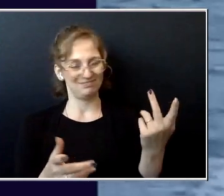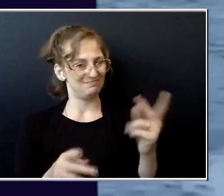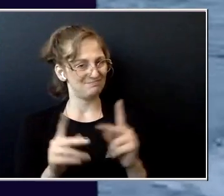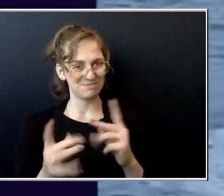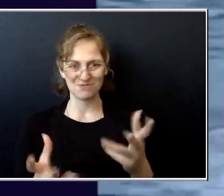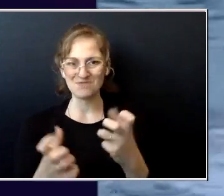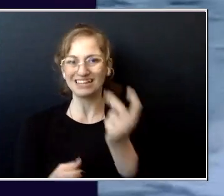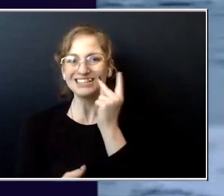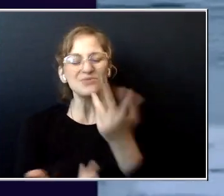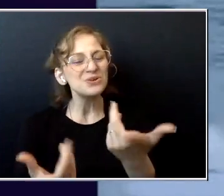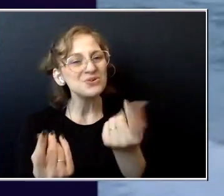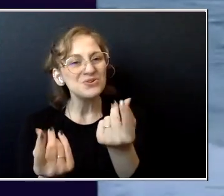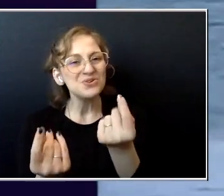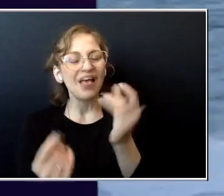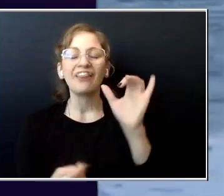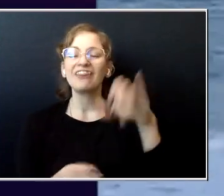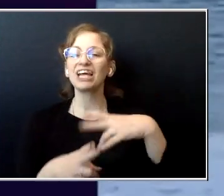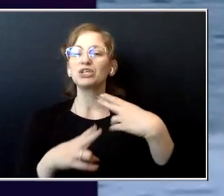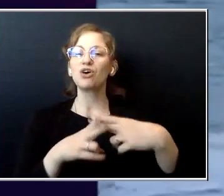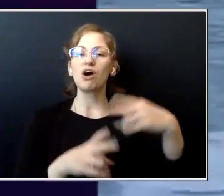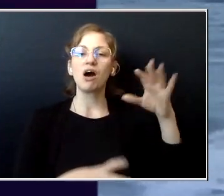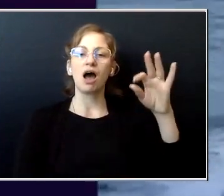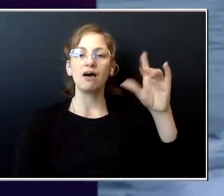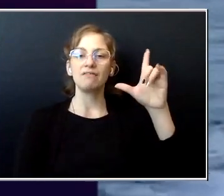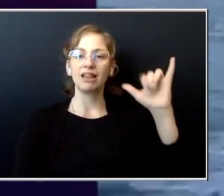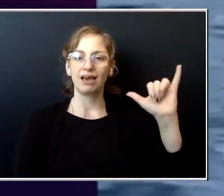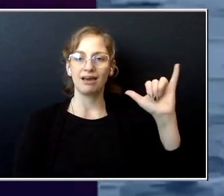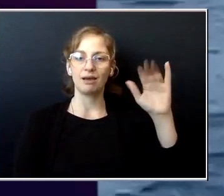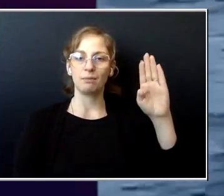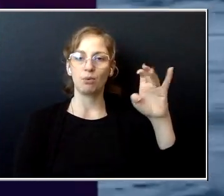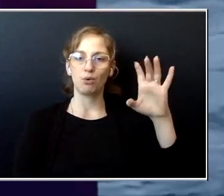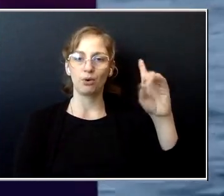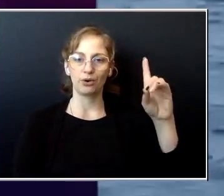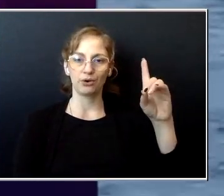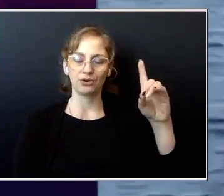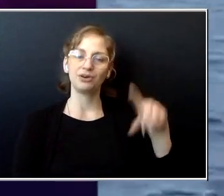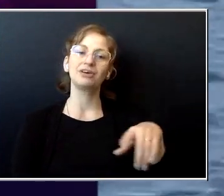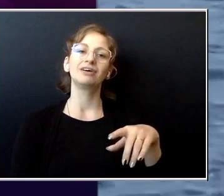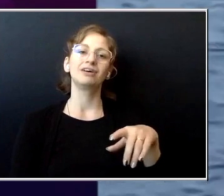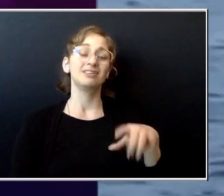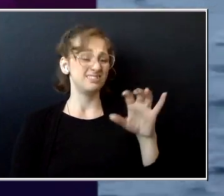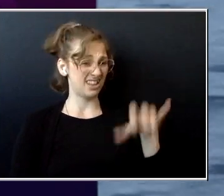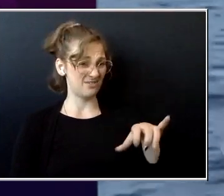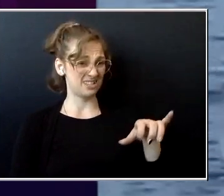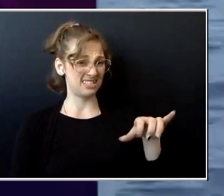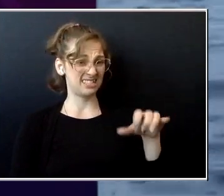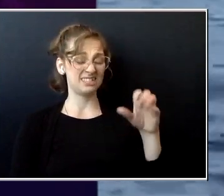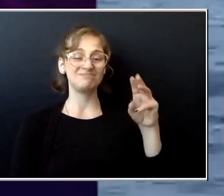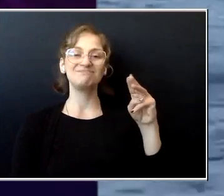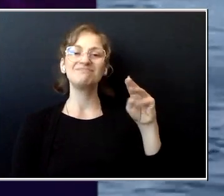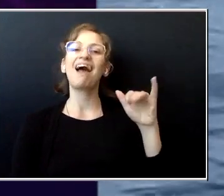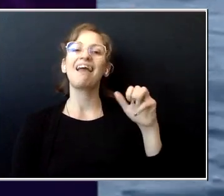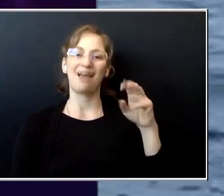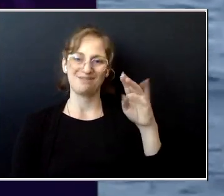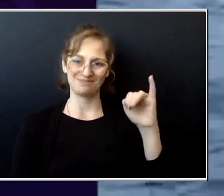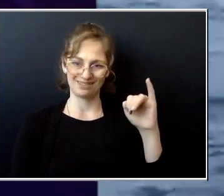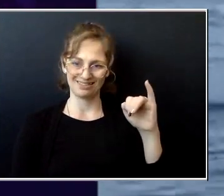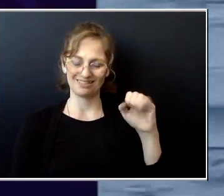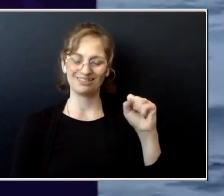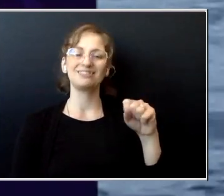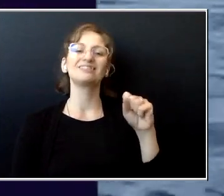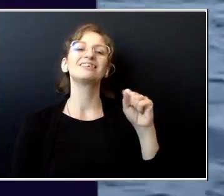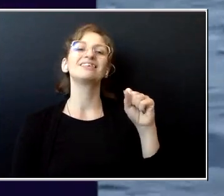the flyboard. Uh-huh. So, yeah, that was... Miami? Yeah, down in Miami a few